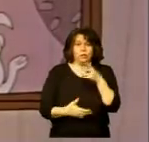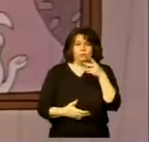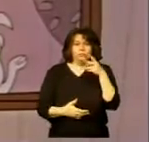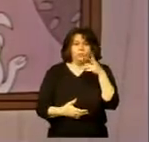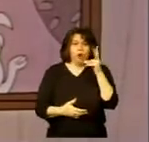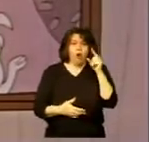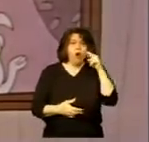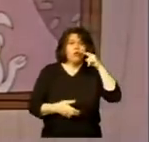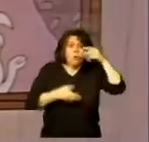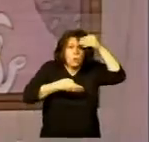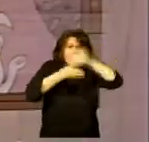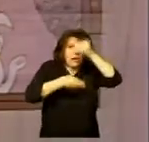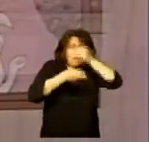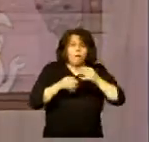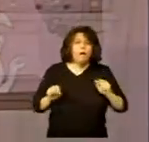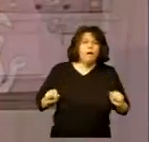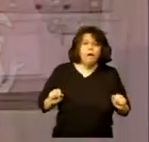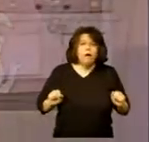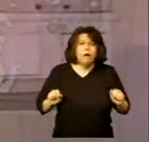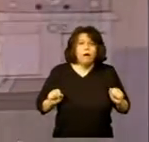when Tommy went to school.